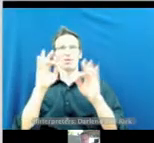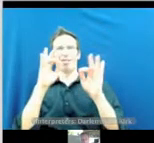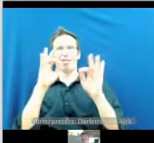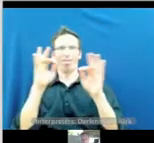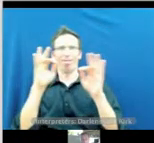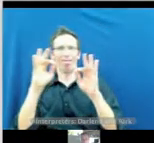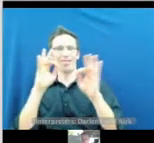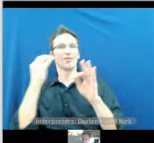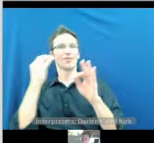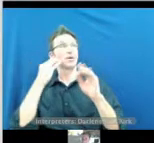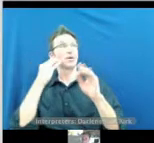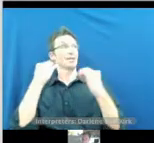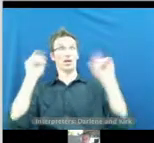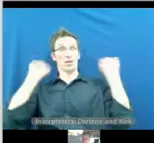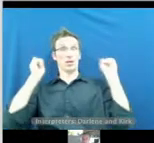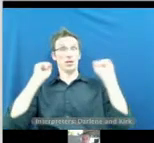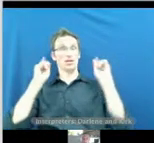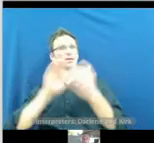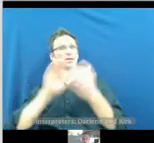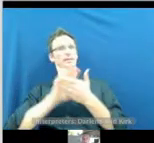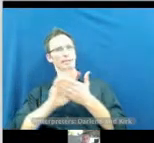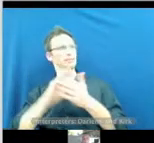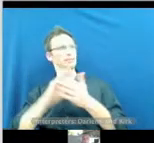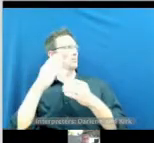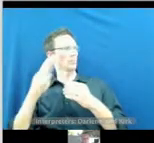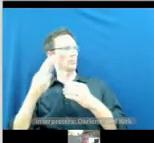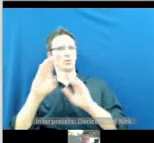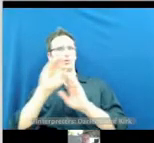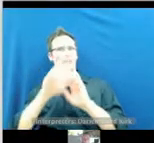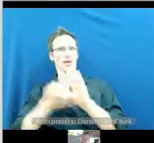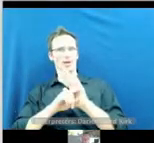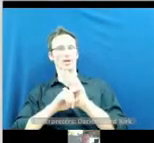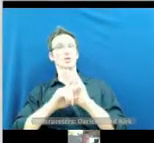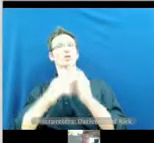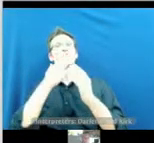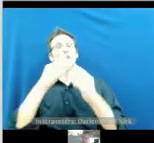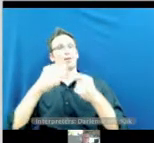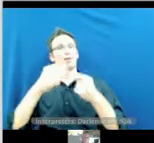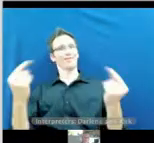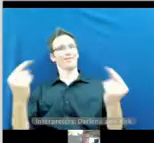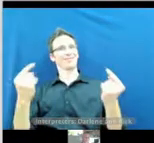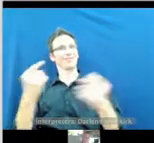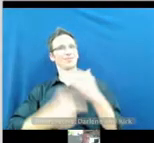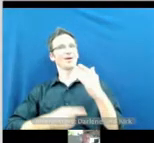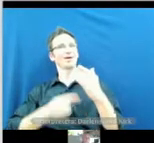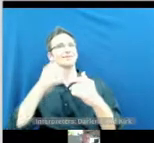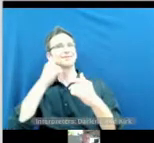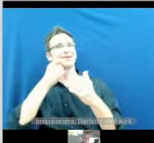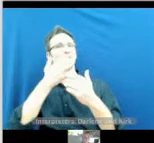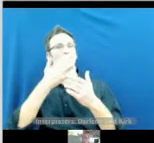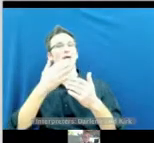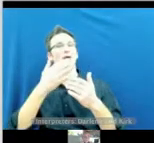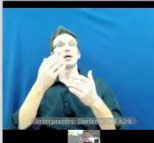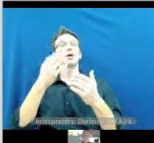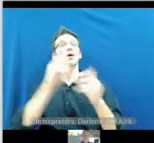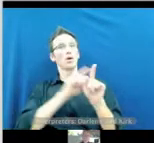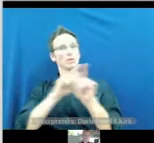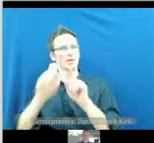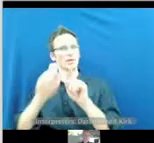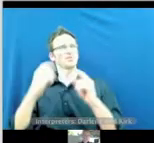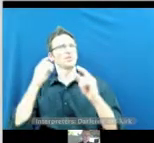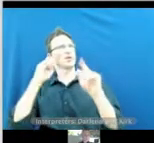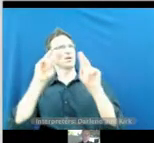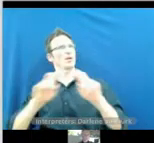plain background with a nice contrast. And we have to think about ourselves then. What sort of background do we provide? I know my